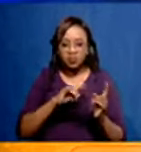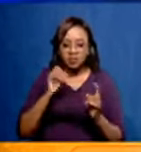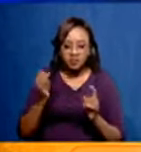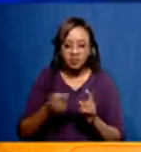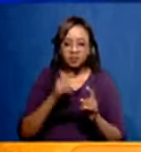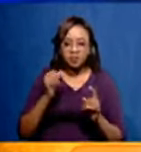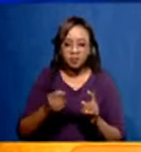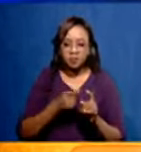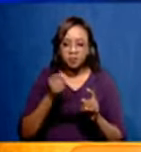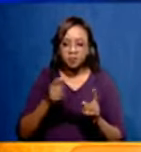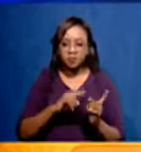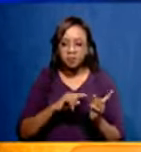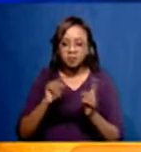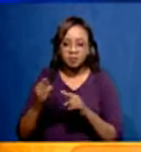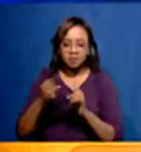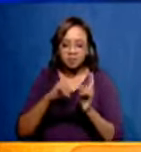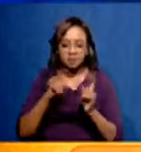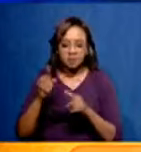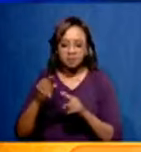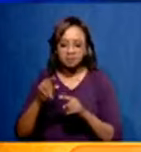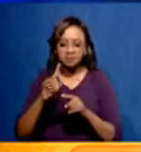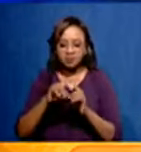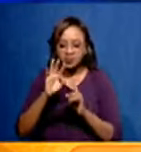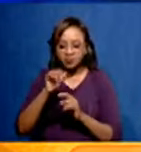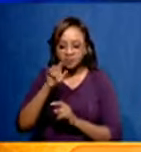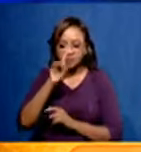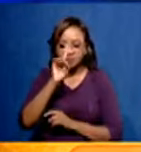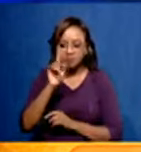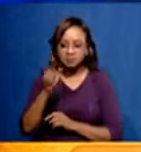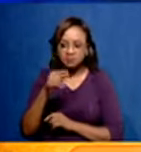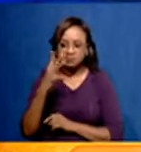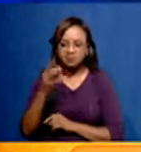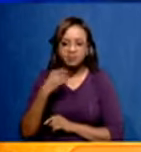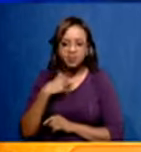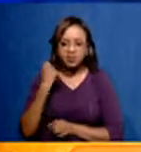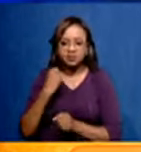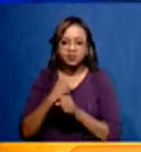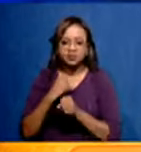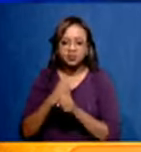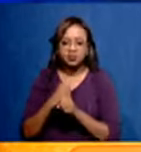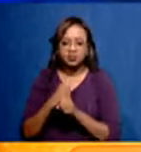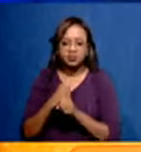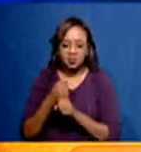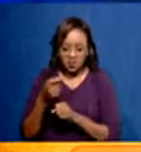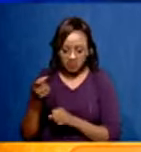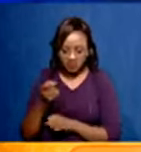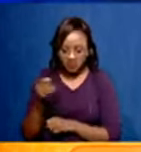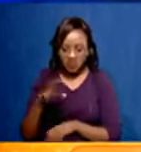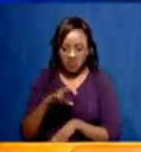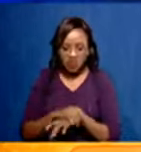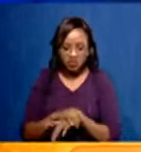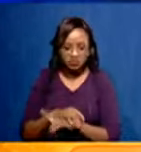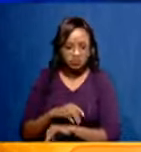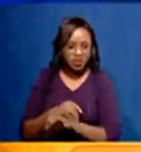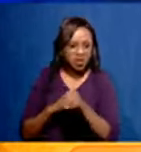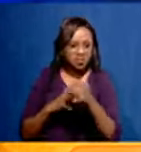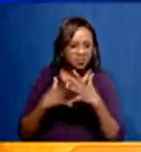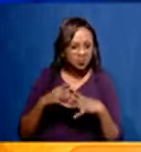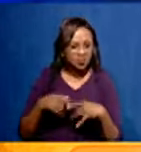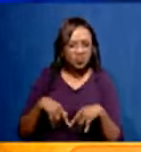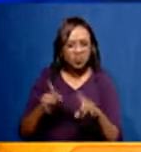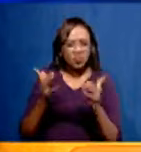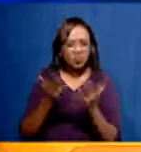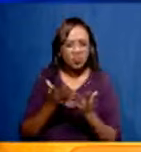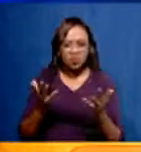month, only one in four has a paid job. Where do all these people go? So it's